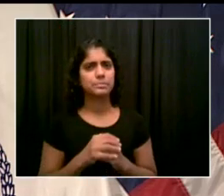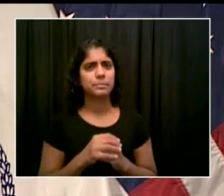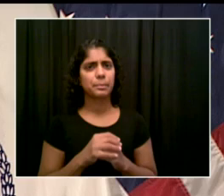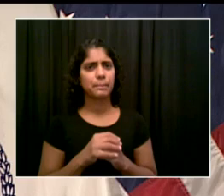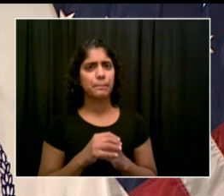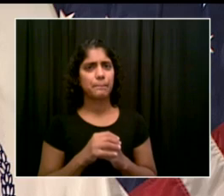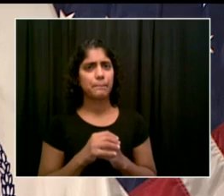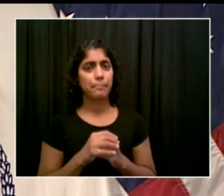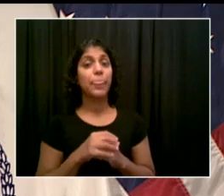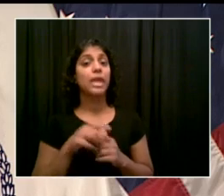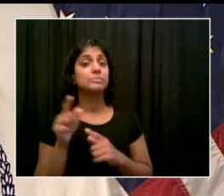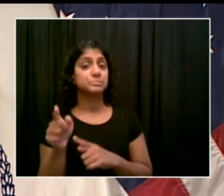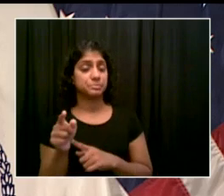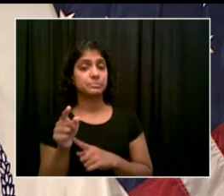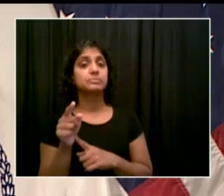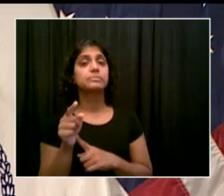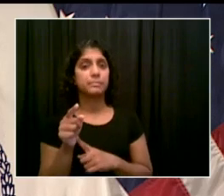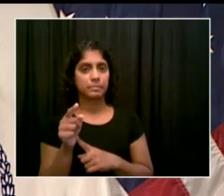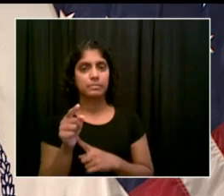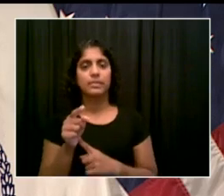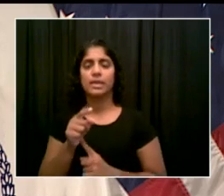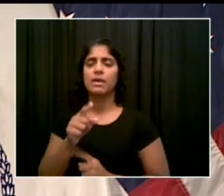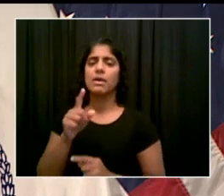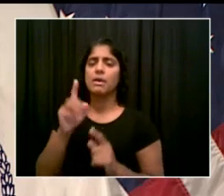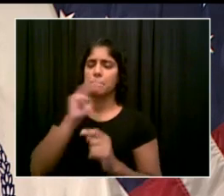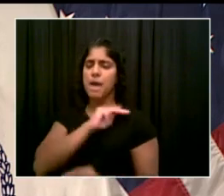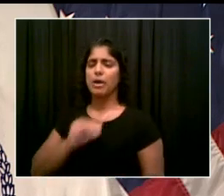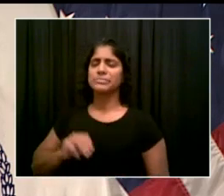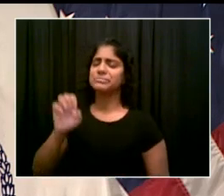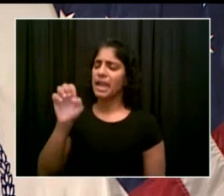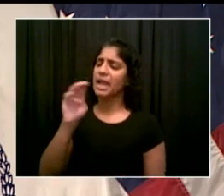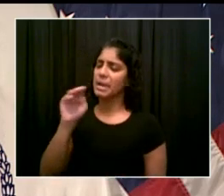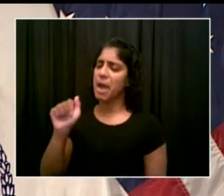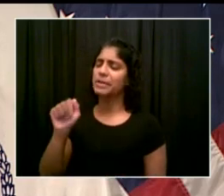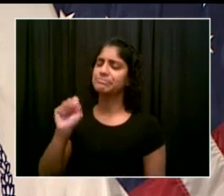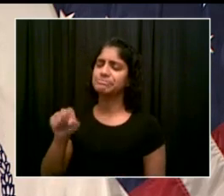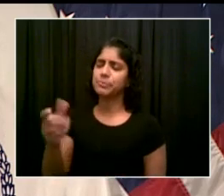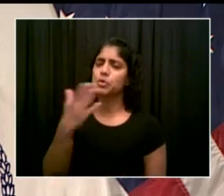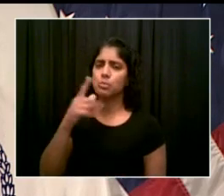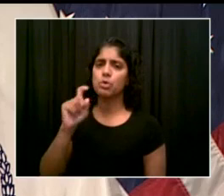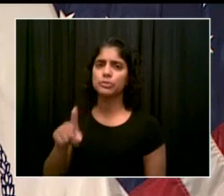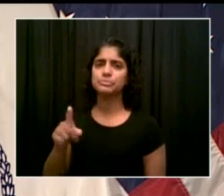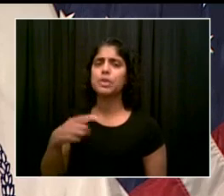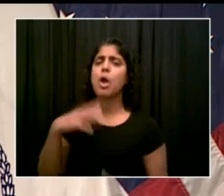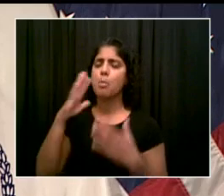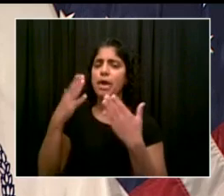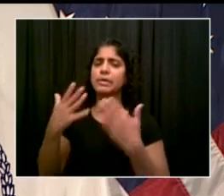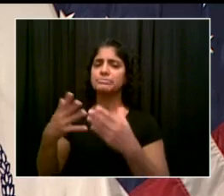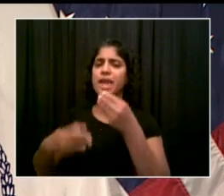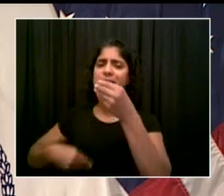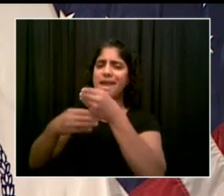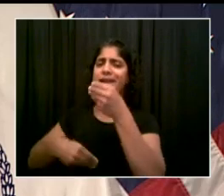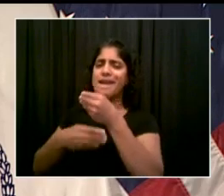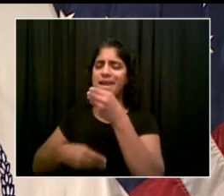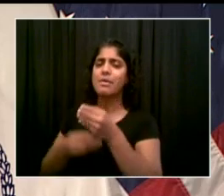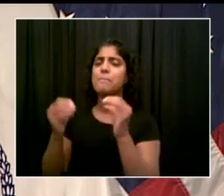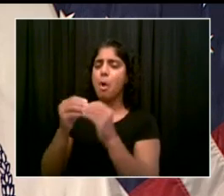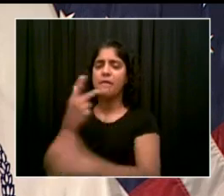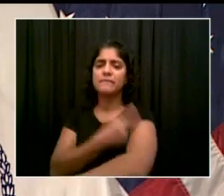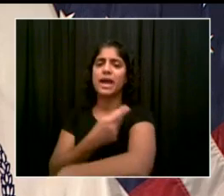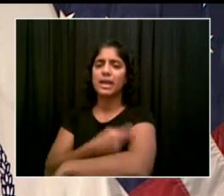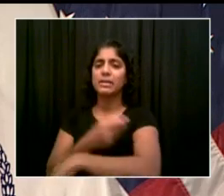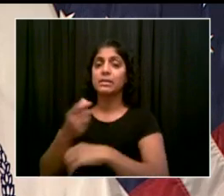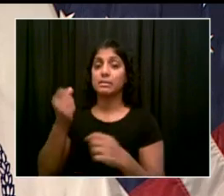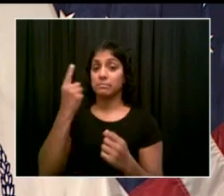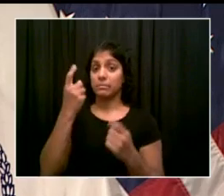place. That's our healthcare workers. And we had to build out a model. And a lot of times when you're trying to move something, for hundreds of